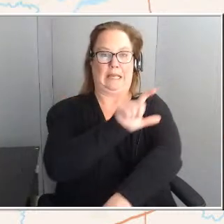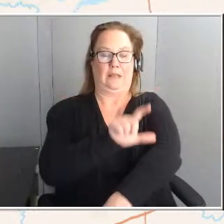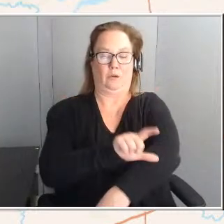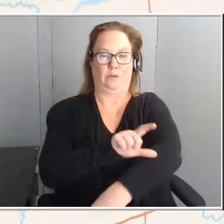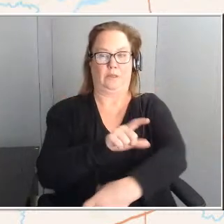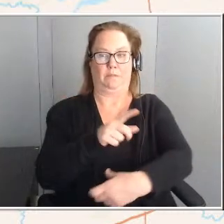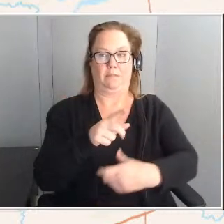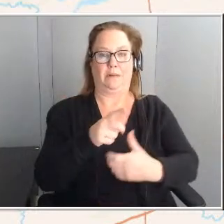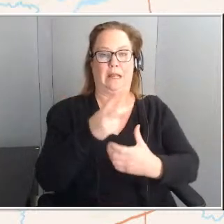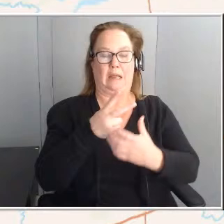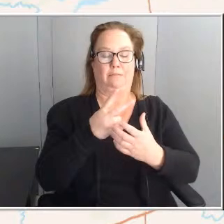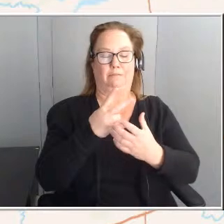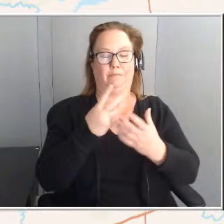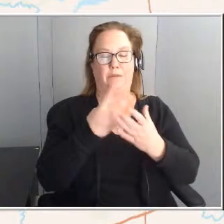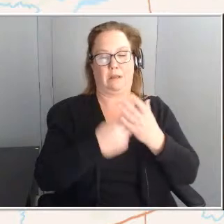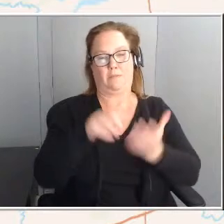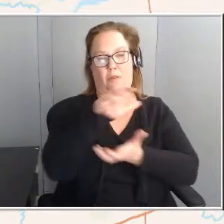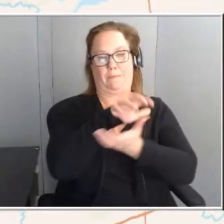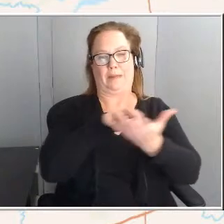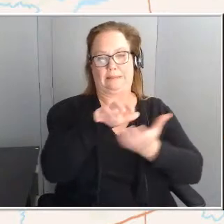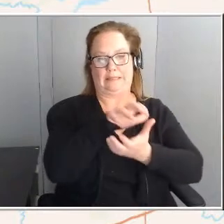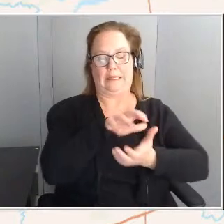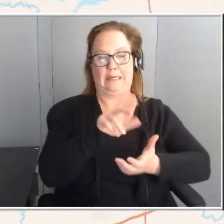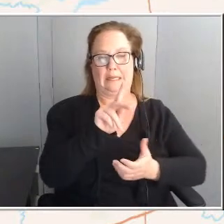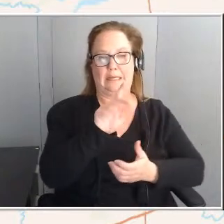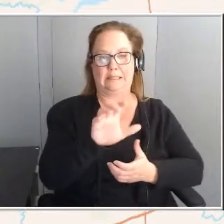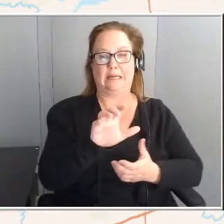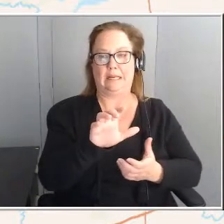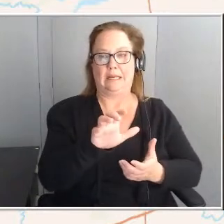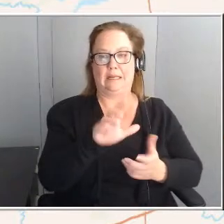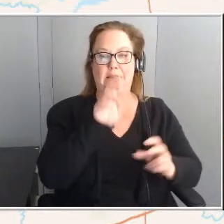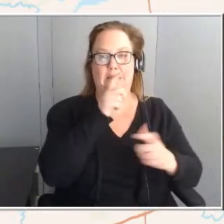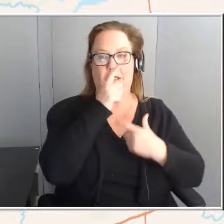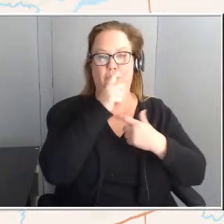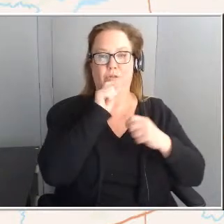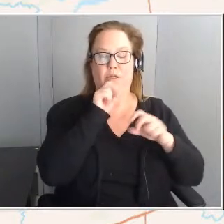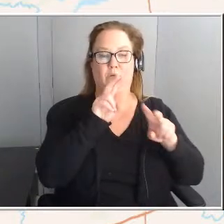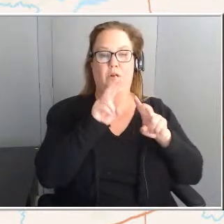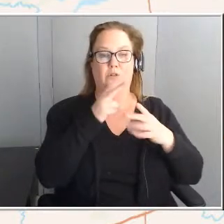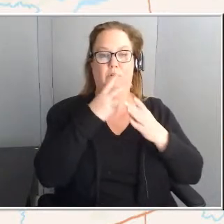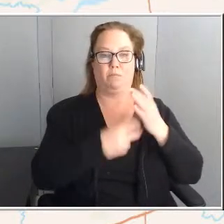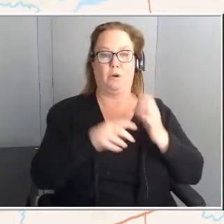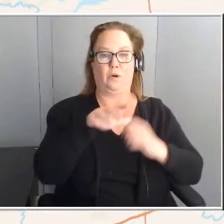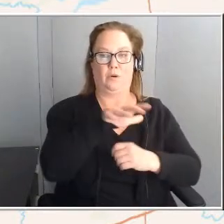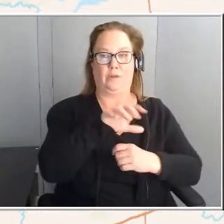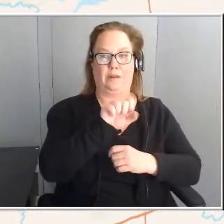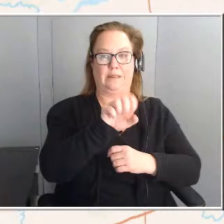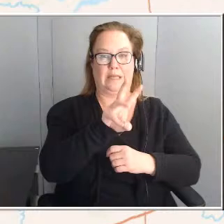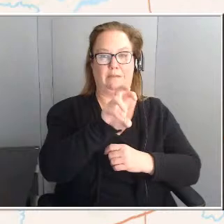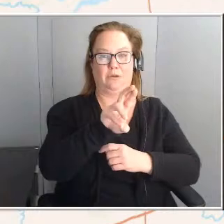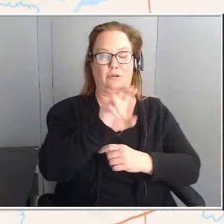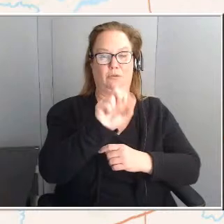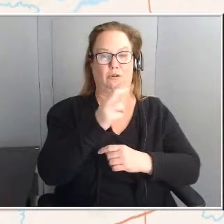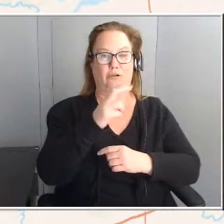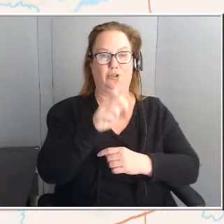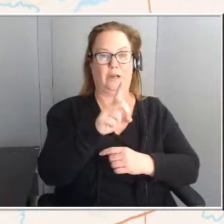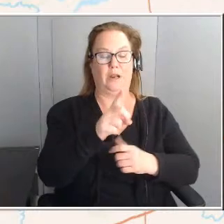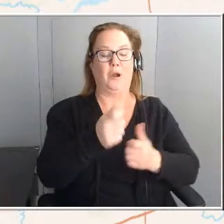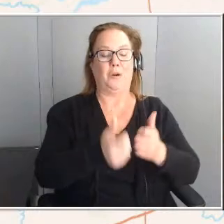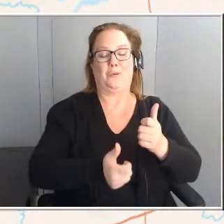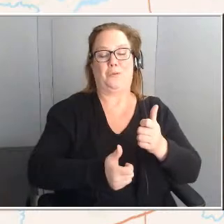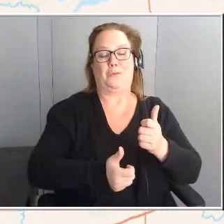both now mixing very well. So it's actually interesting for us to watch because we can see where they're both in the same sewer shed, which one is going to